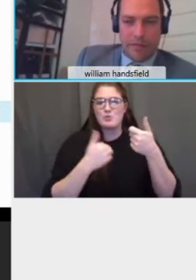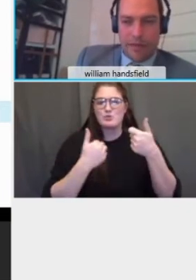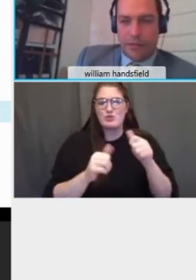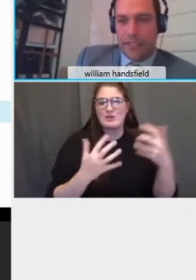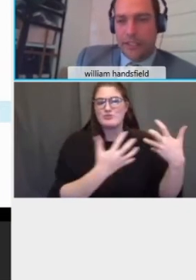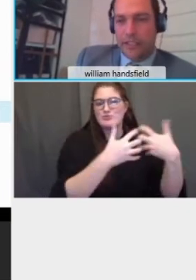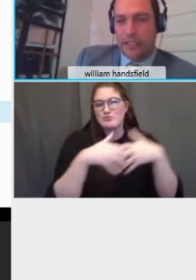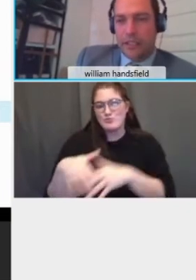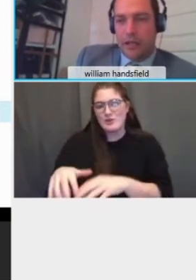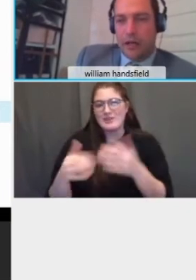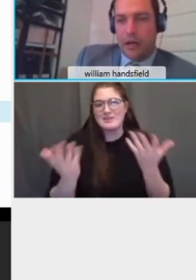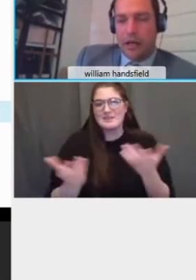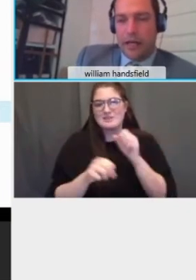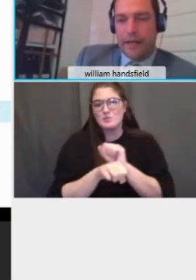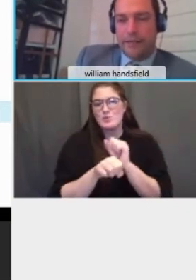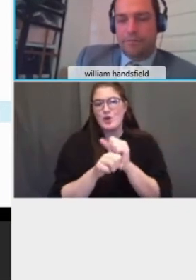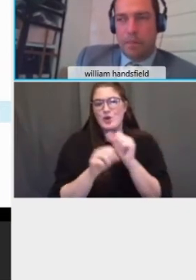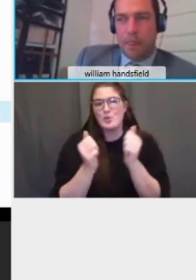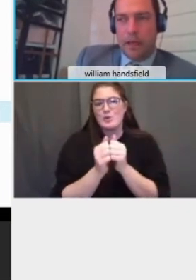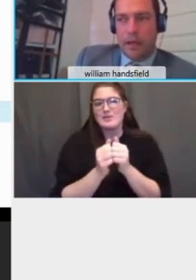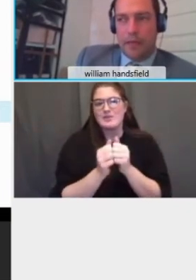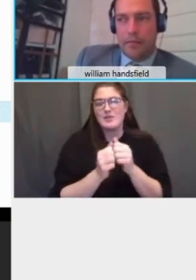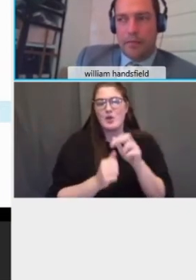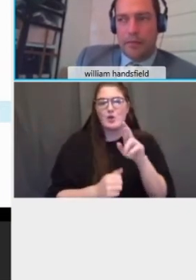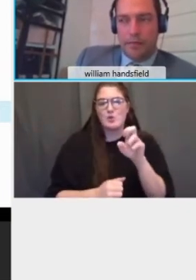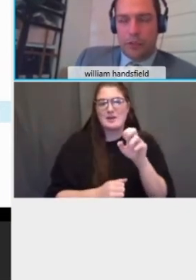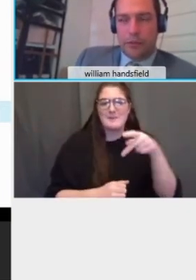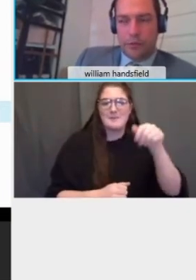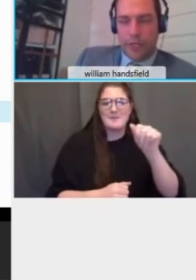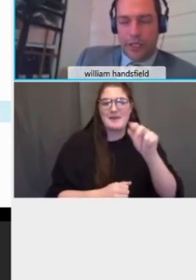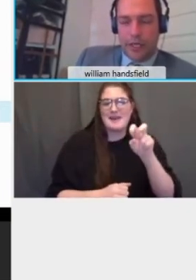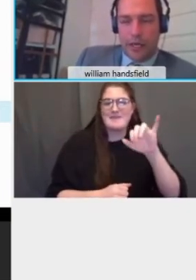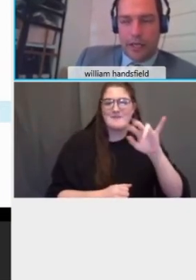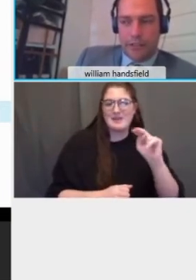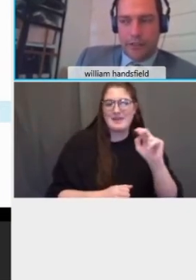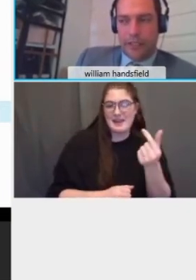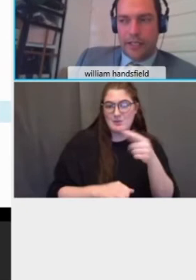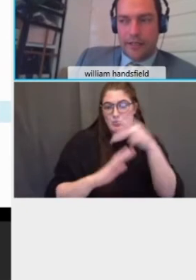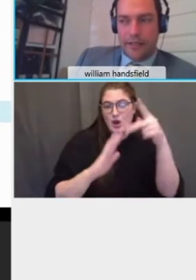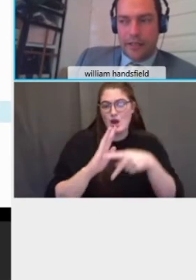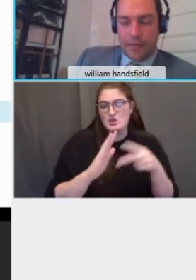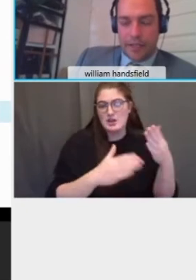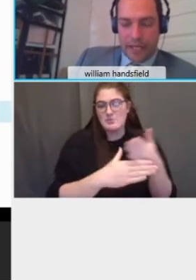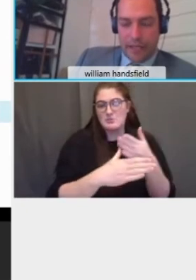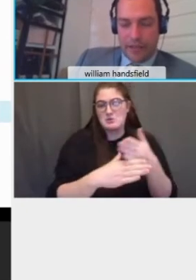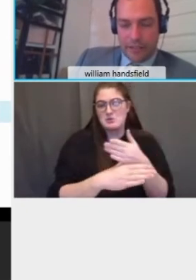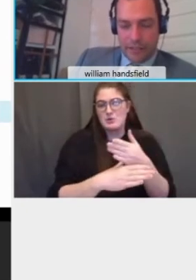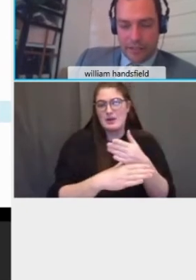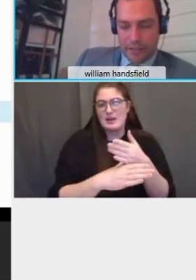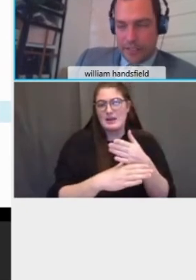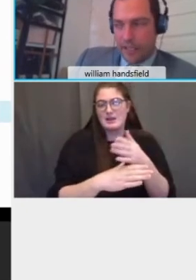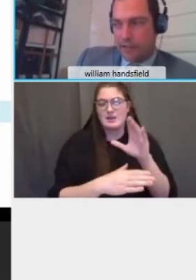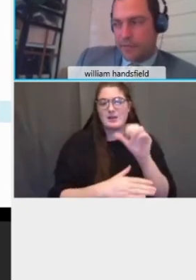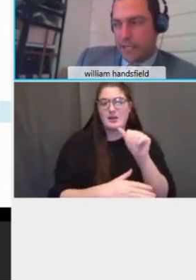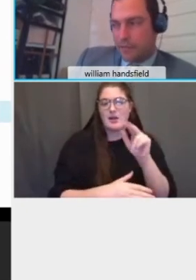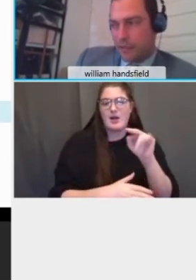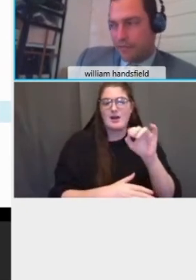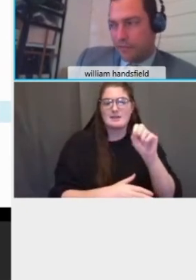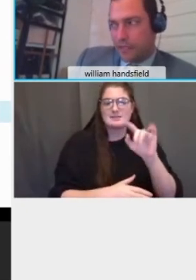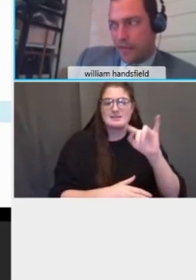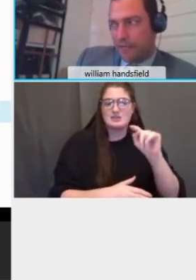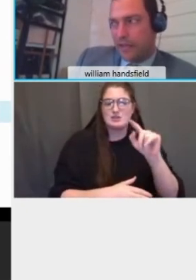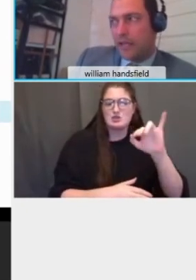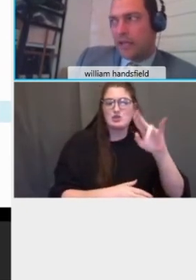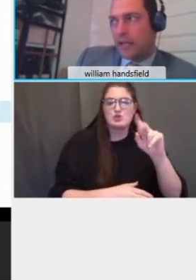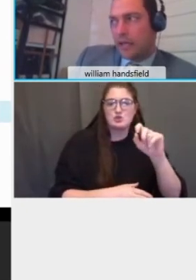with a repaving project on the portion between Constitution and Pennsylvania. That's a DDOT